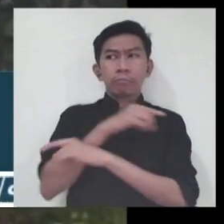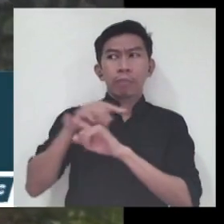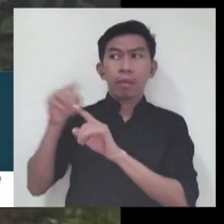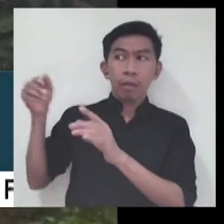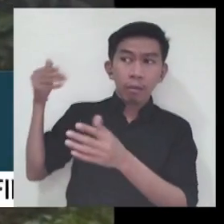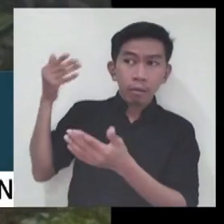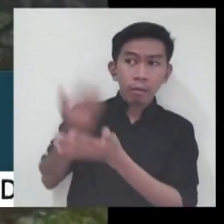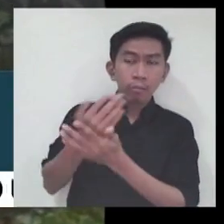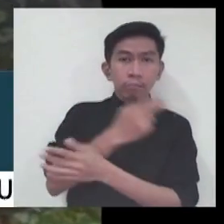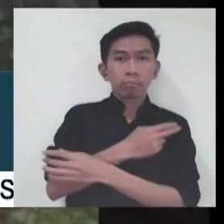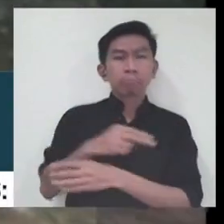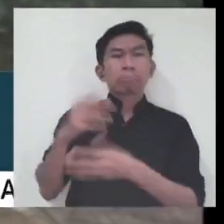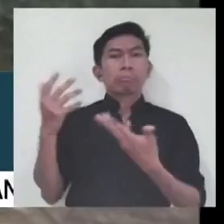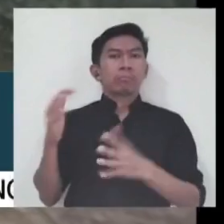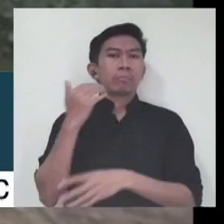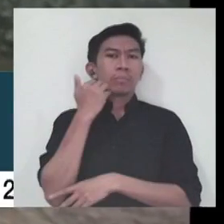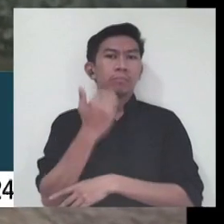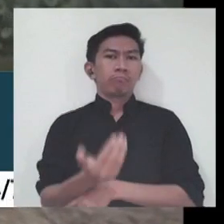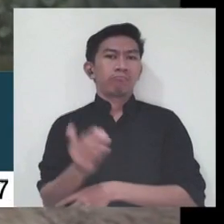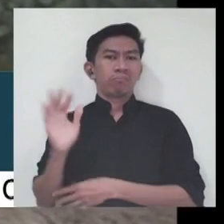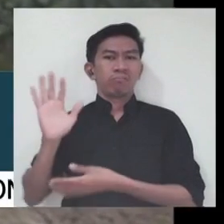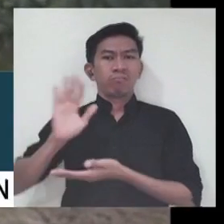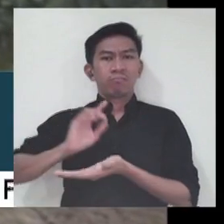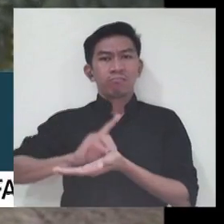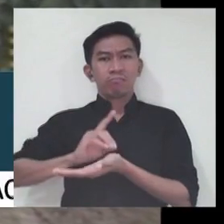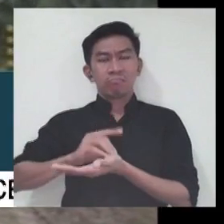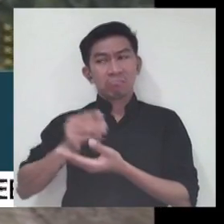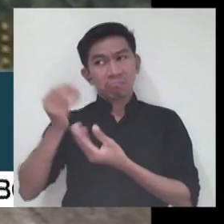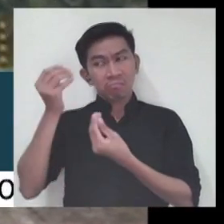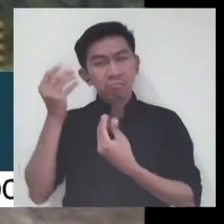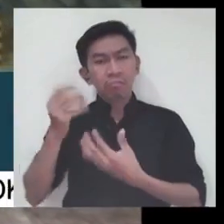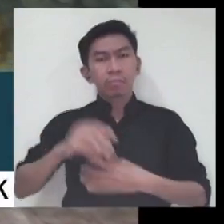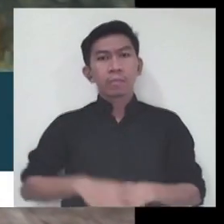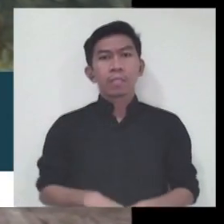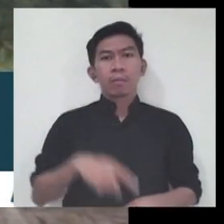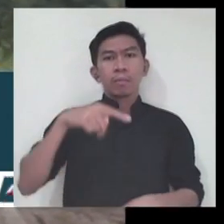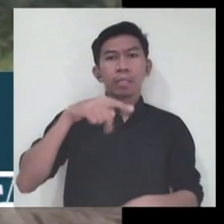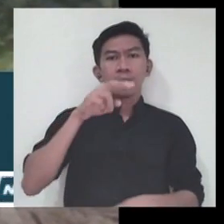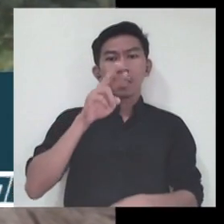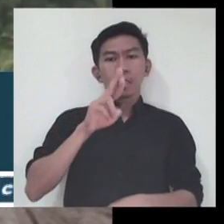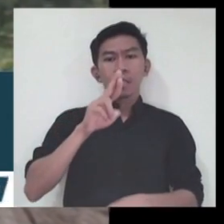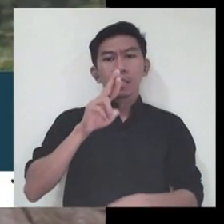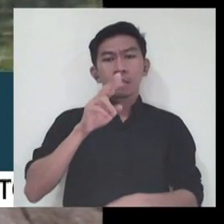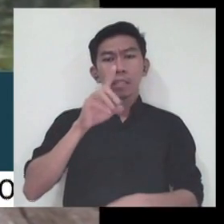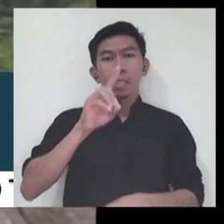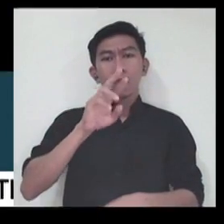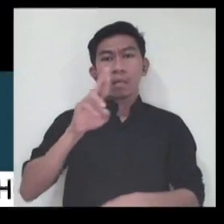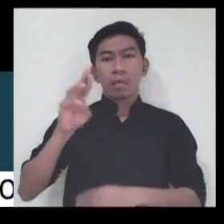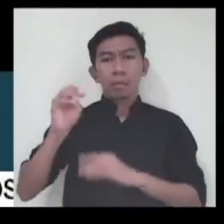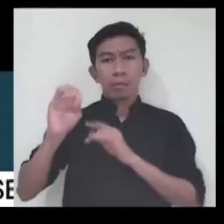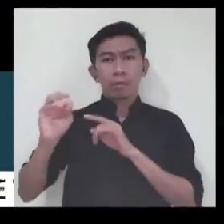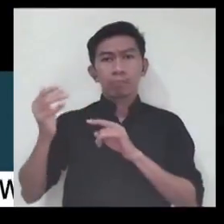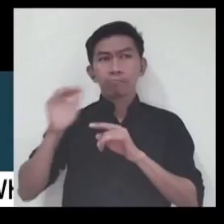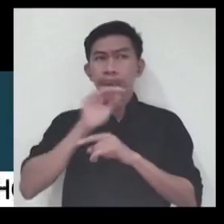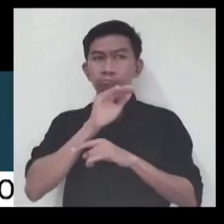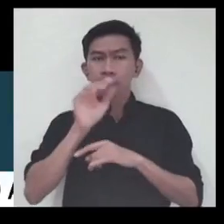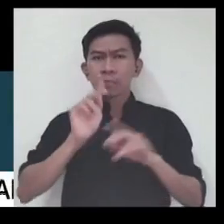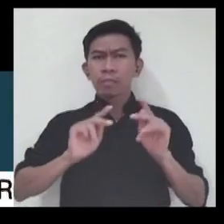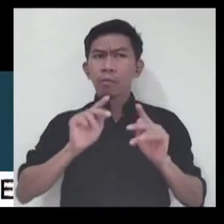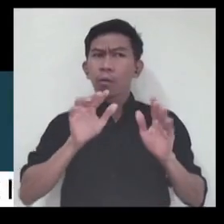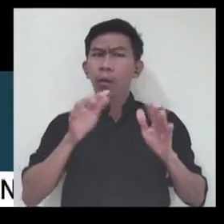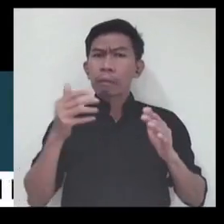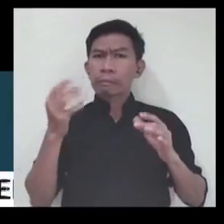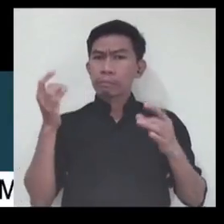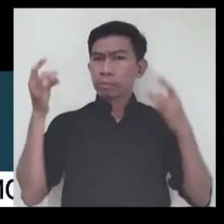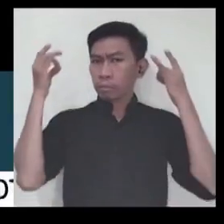by the attending physician. The PDRRMO advises residents who live in landslide-prone areas to